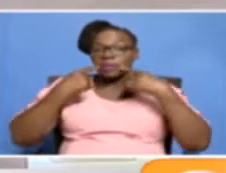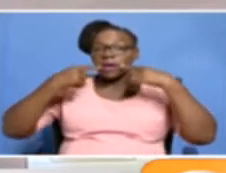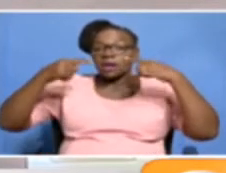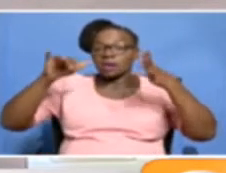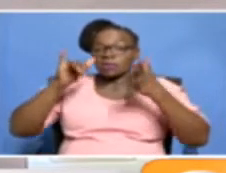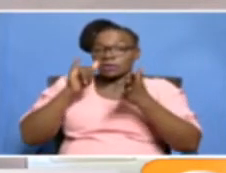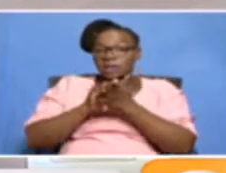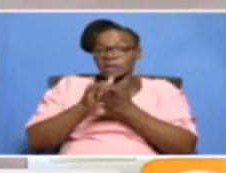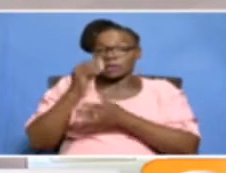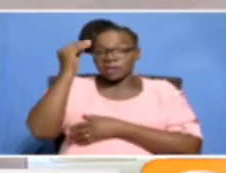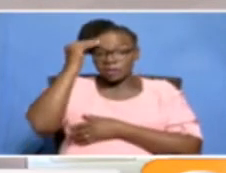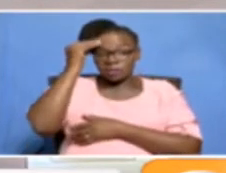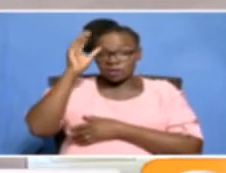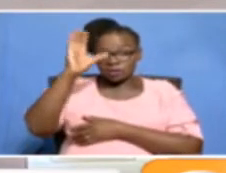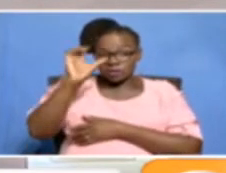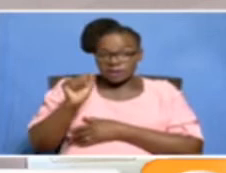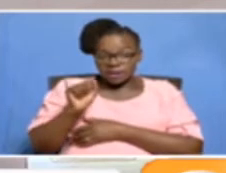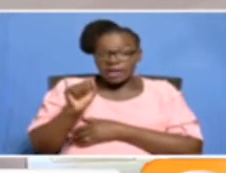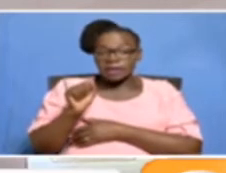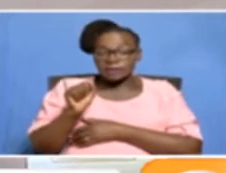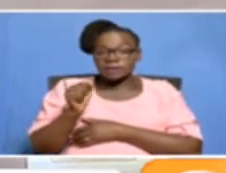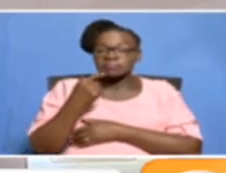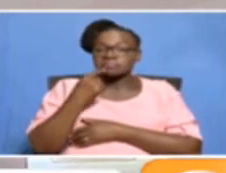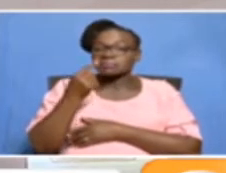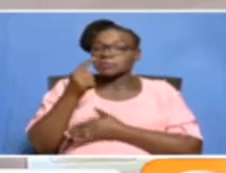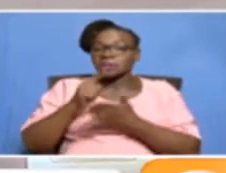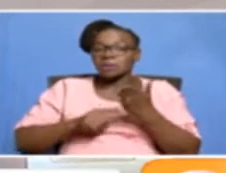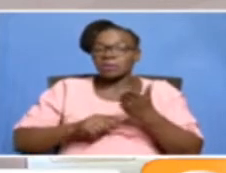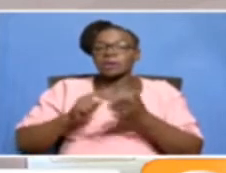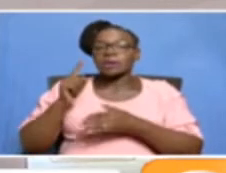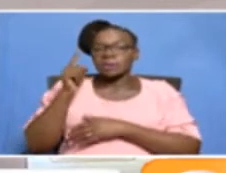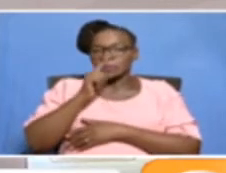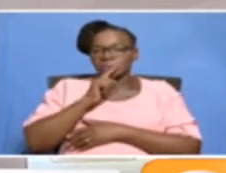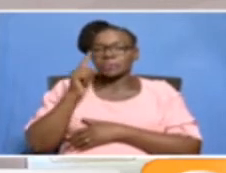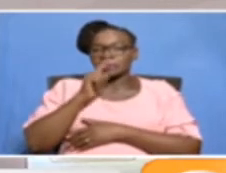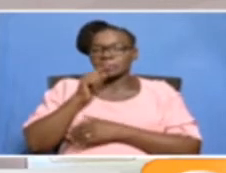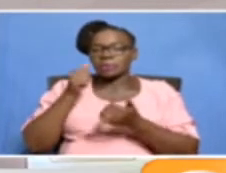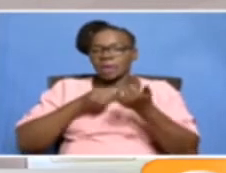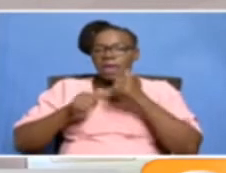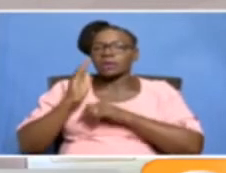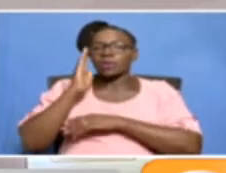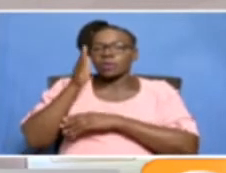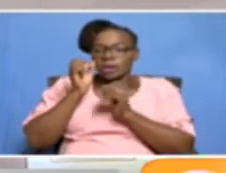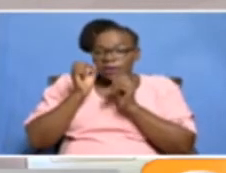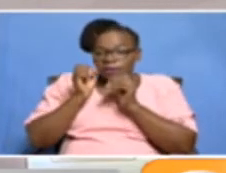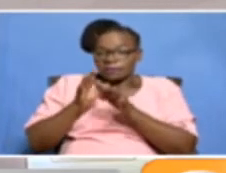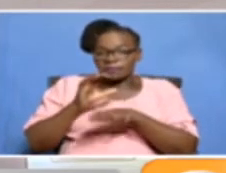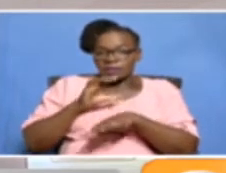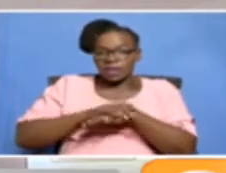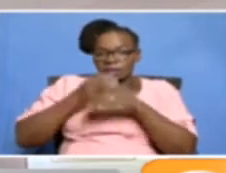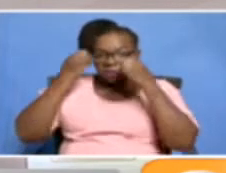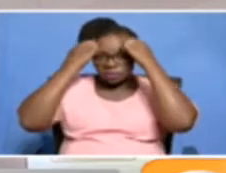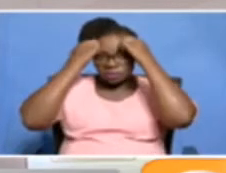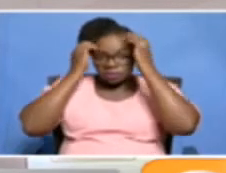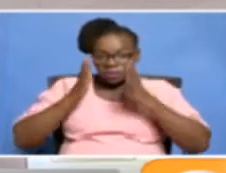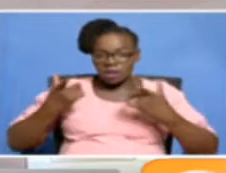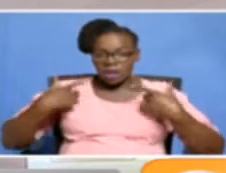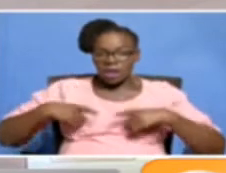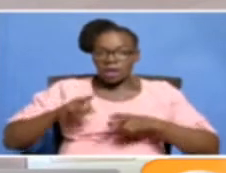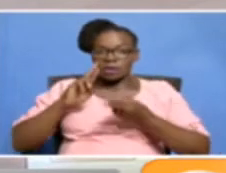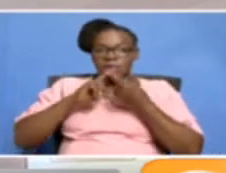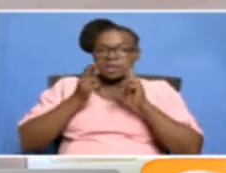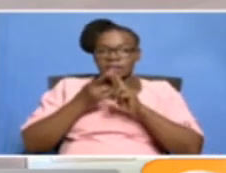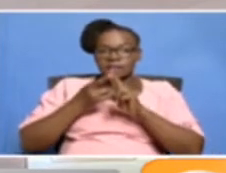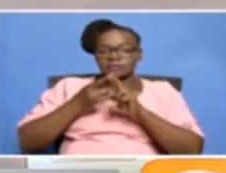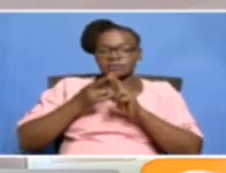Education Cabinet Secretary Amina Mohammed said tough action would be taken against students who allow relatives to write papers for